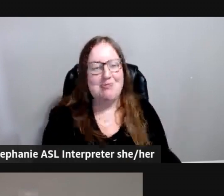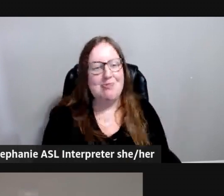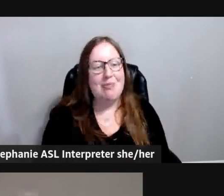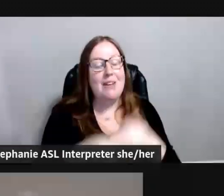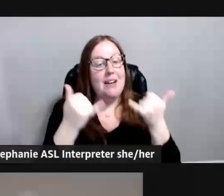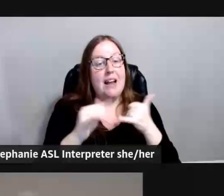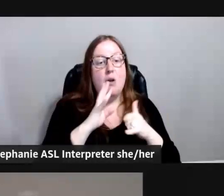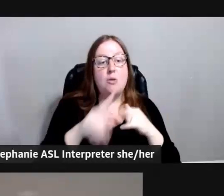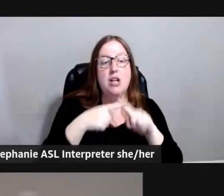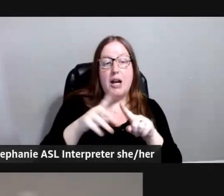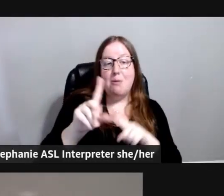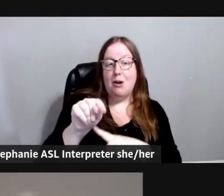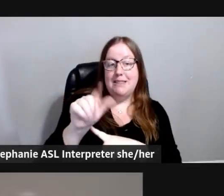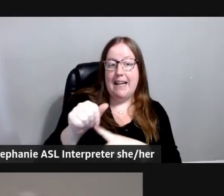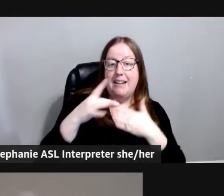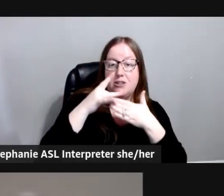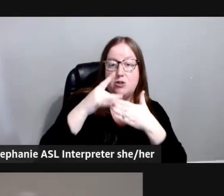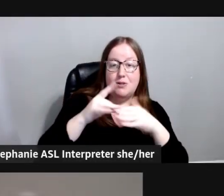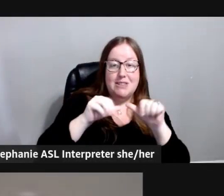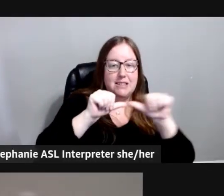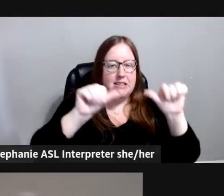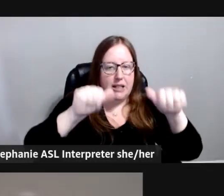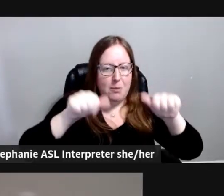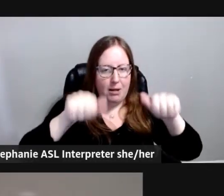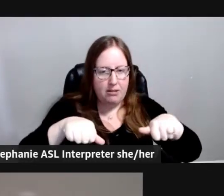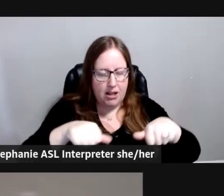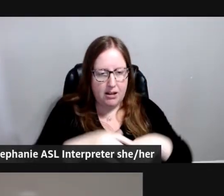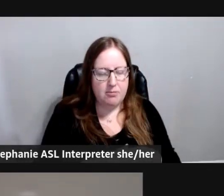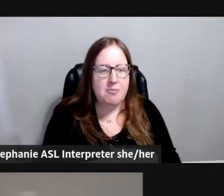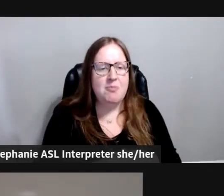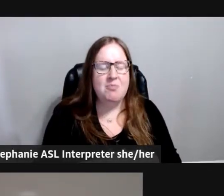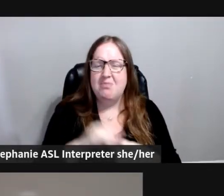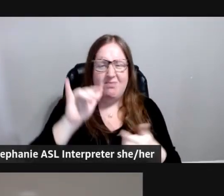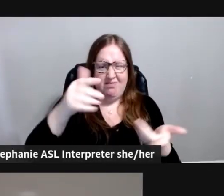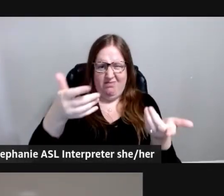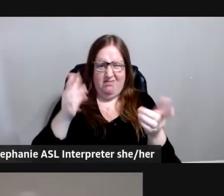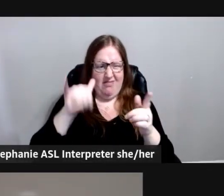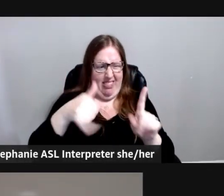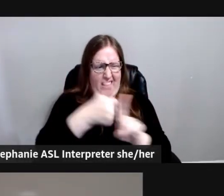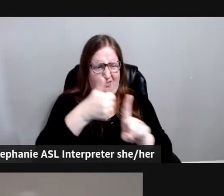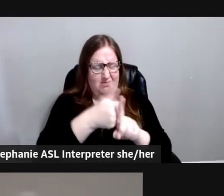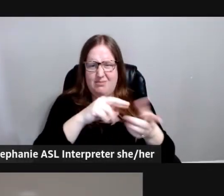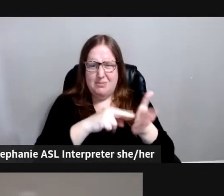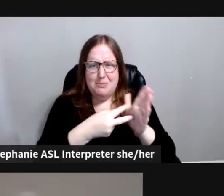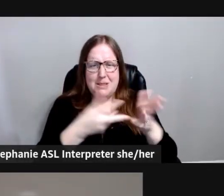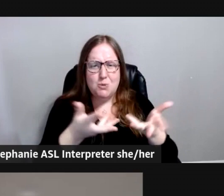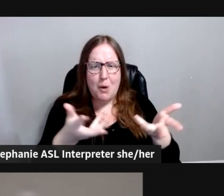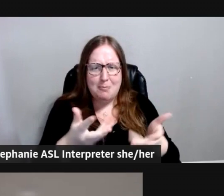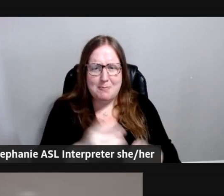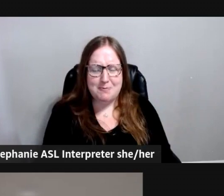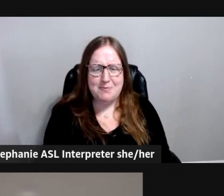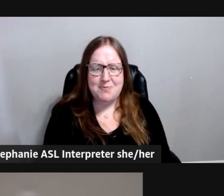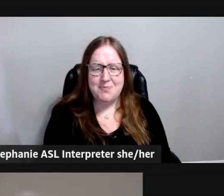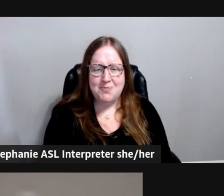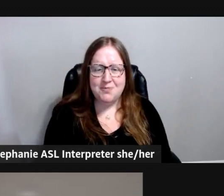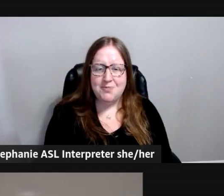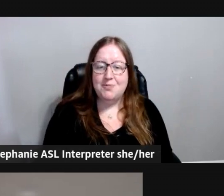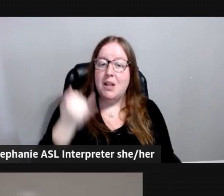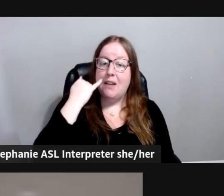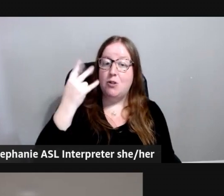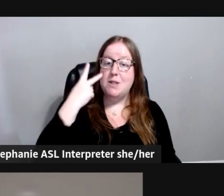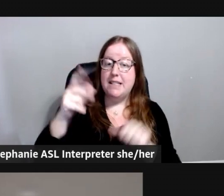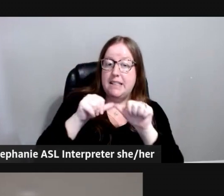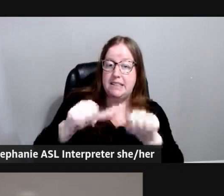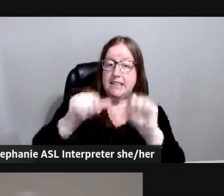talking about data-driven sustainability. Now, what does that even mean? So if you look at